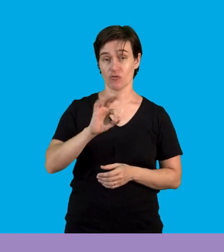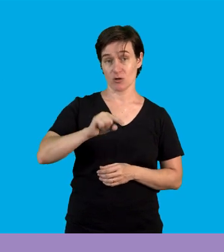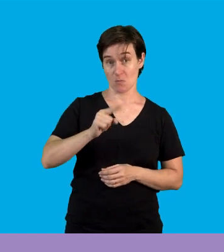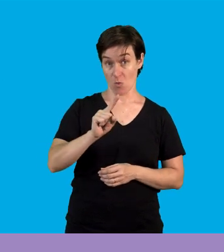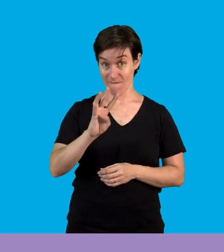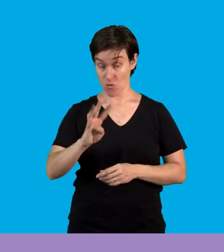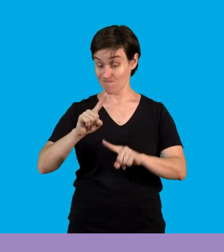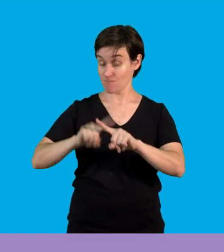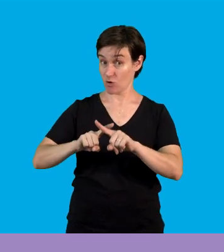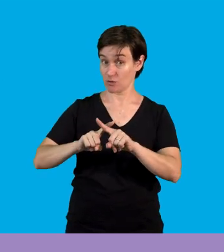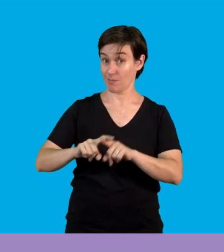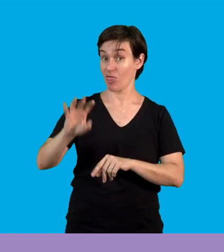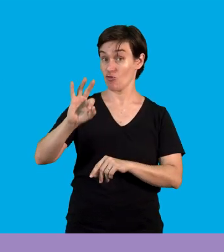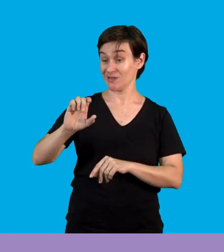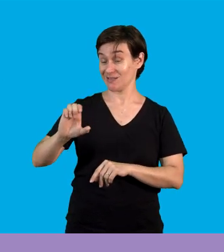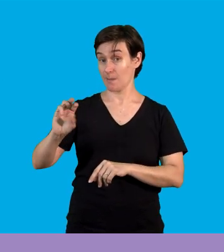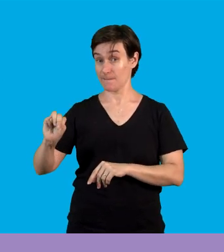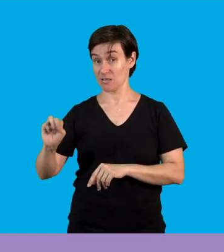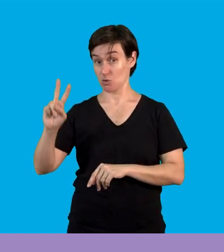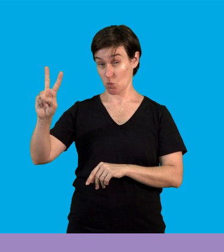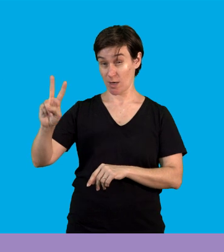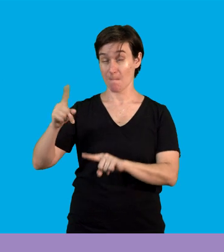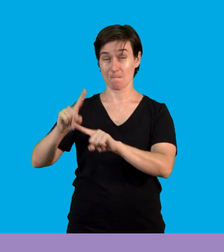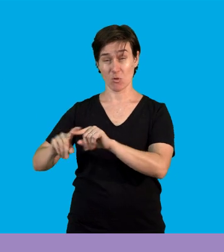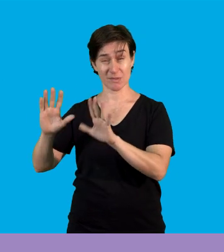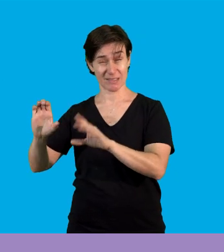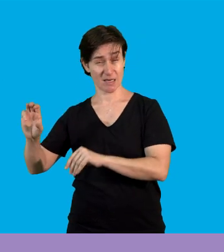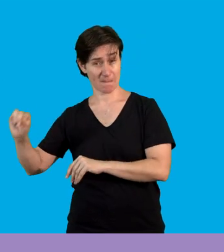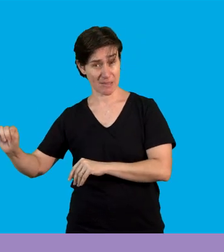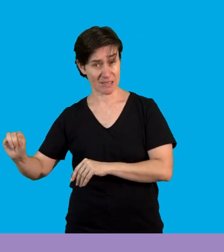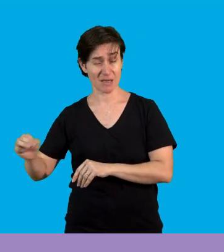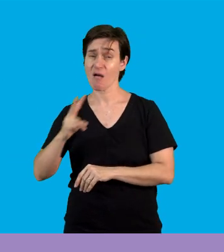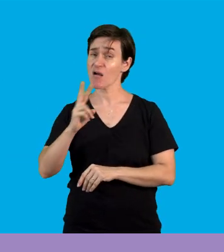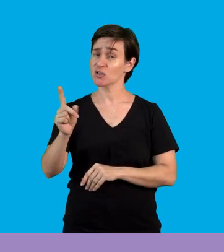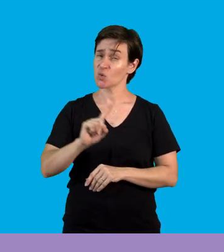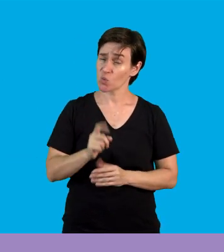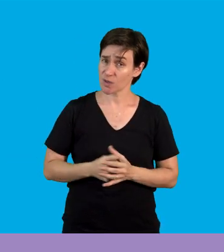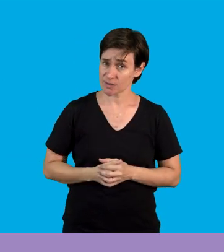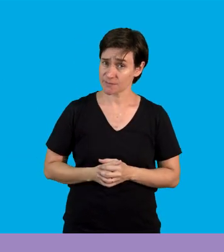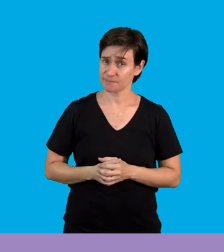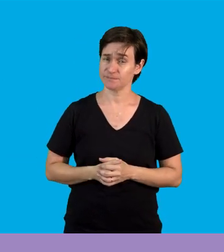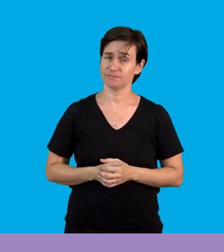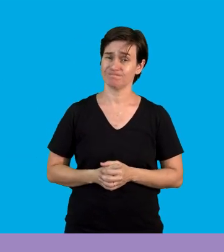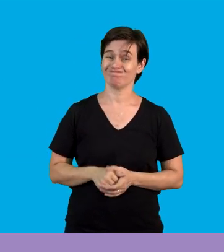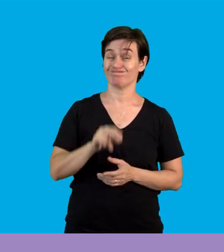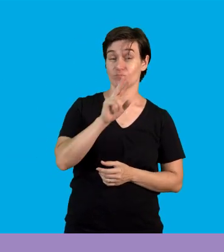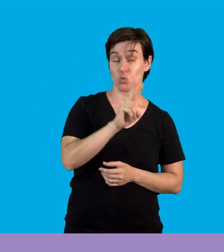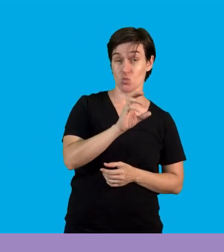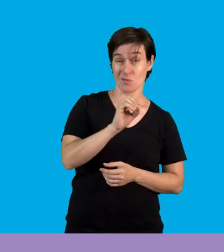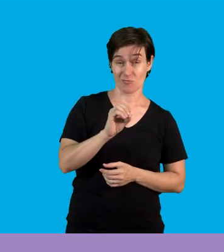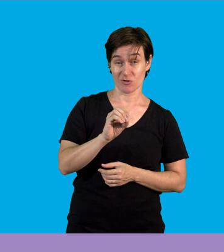take 3,14 multiplied by 3 centimeters squared multiplied by 10 centimeters, that is going to give us an answer of